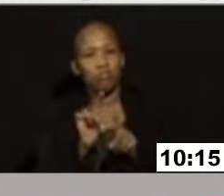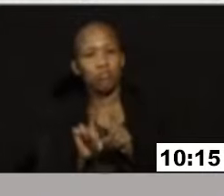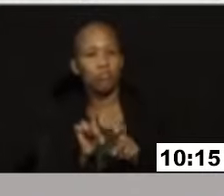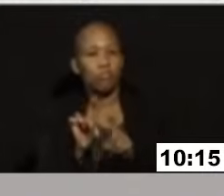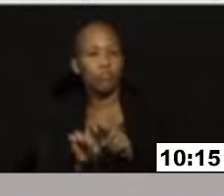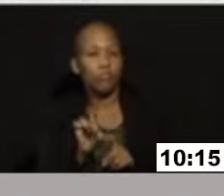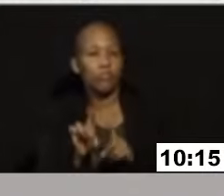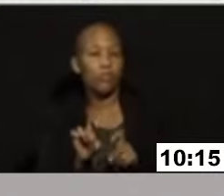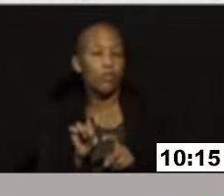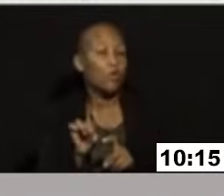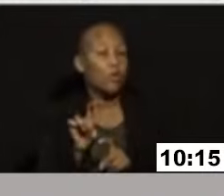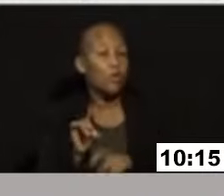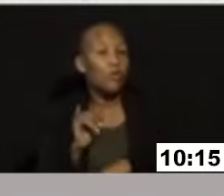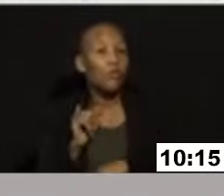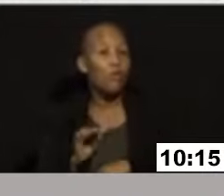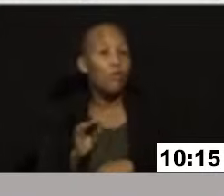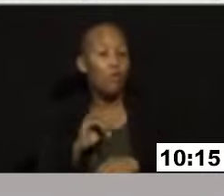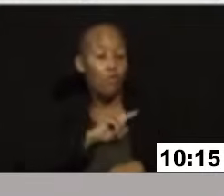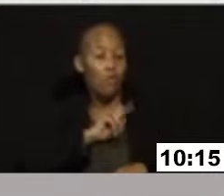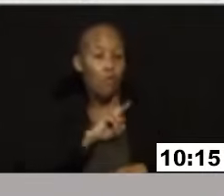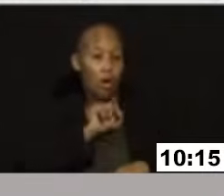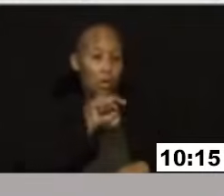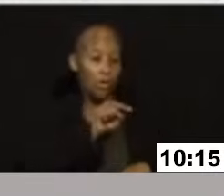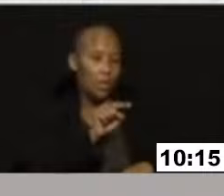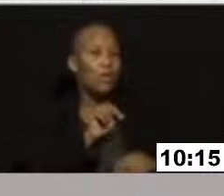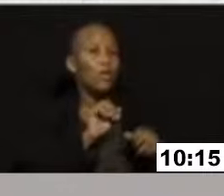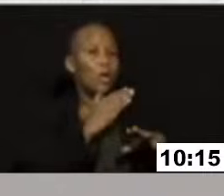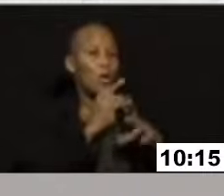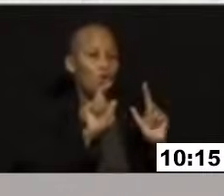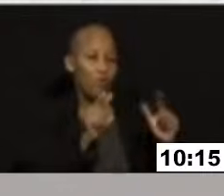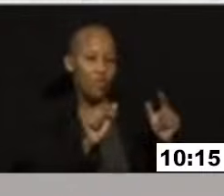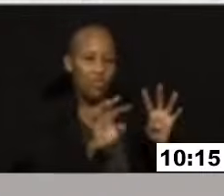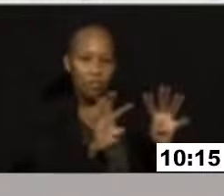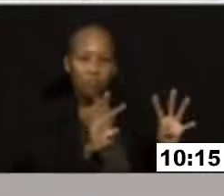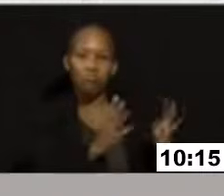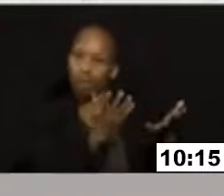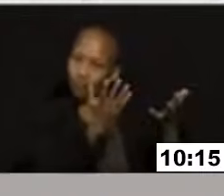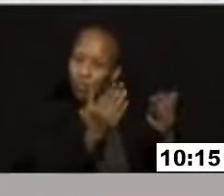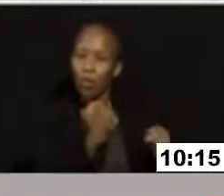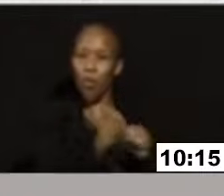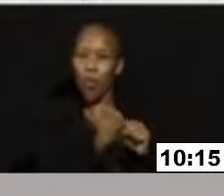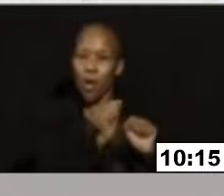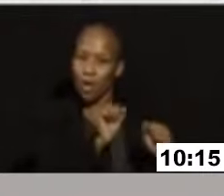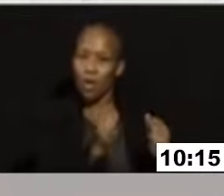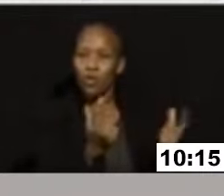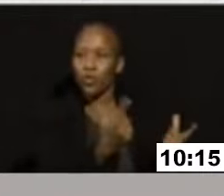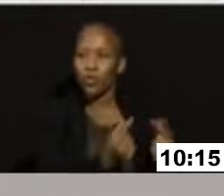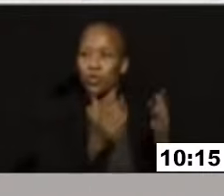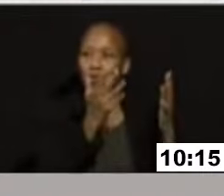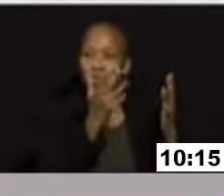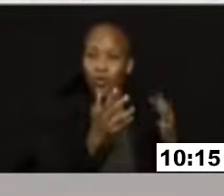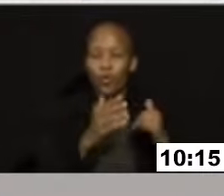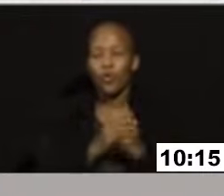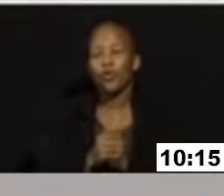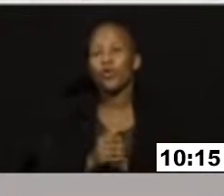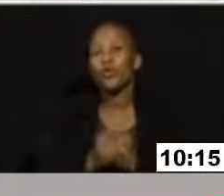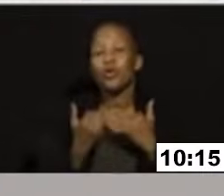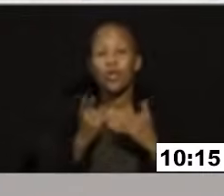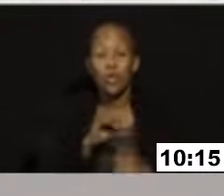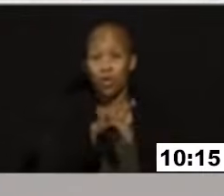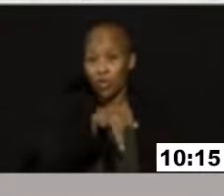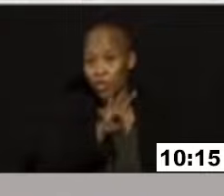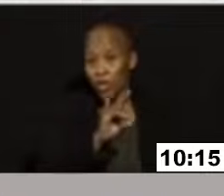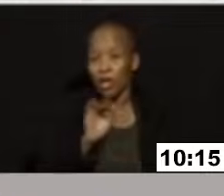the best interest of the work of the Commission to do so. Now, Chair, this hearing is obviously